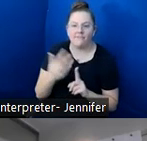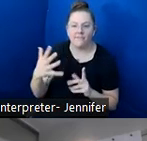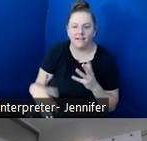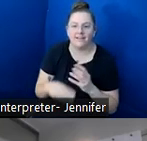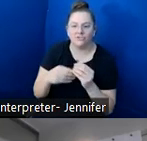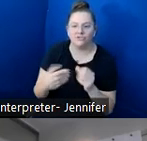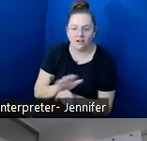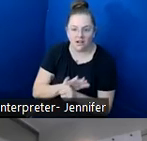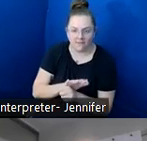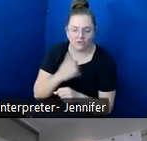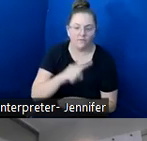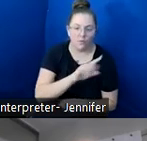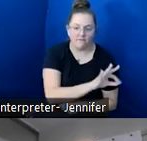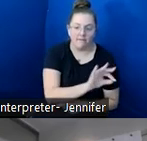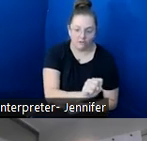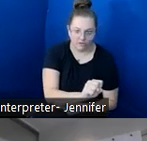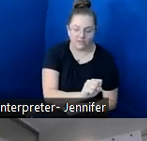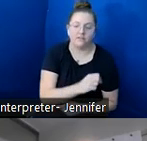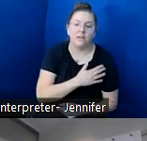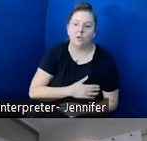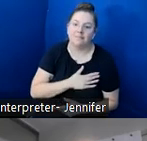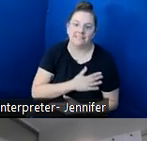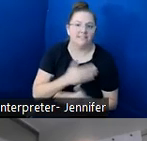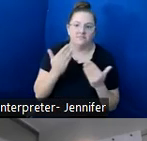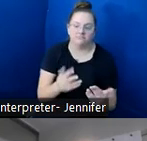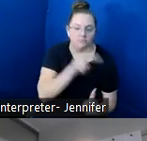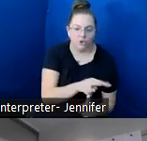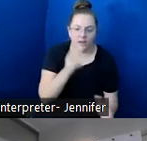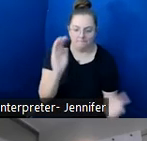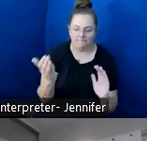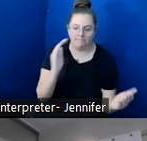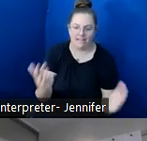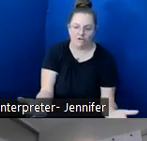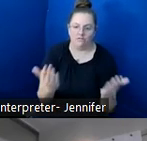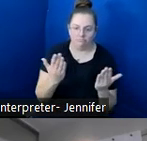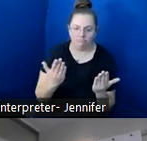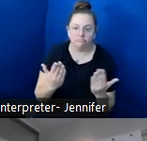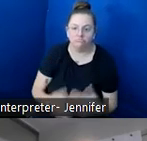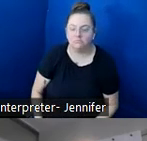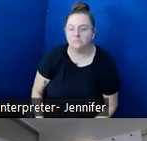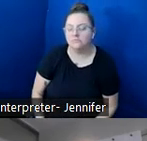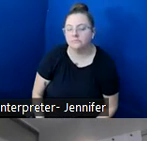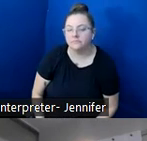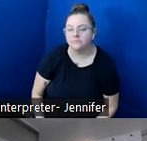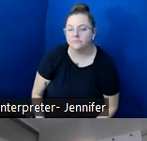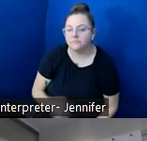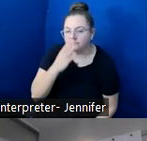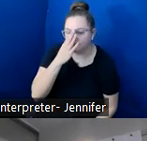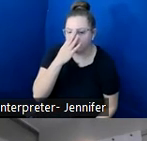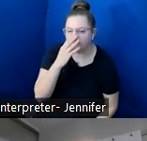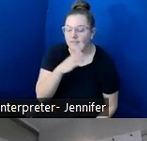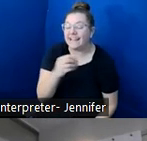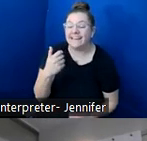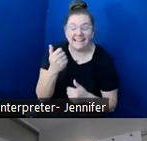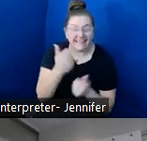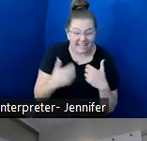and fee-for-service. So please compare that against the health plan coverage. And then and each health plan is a